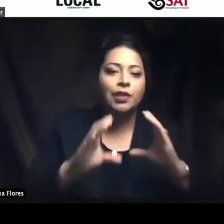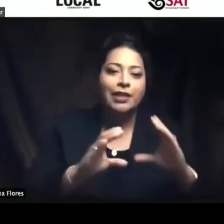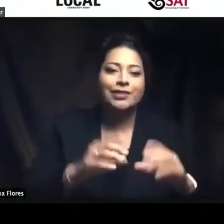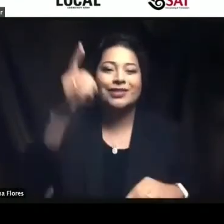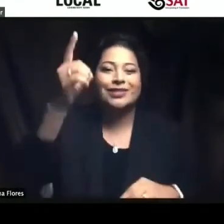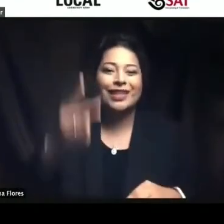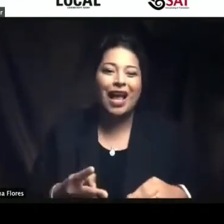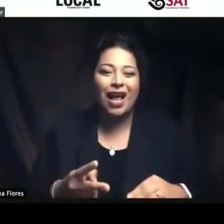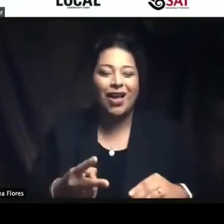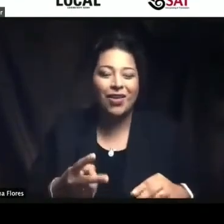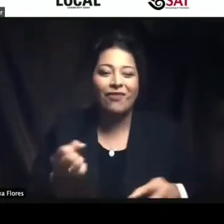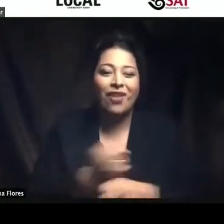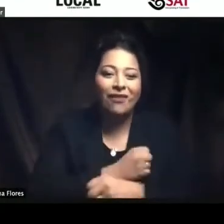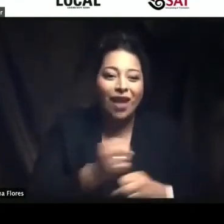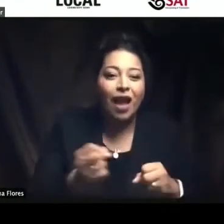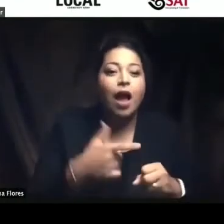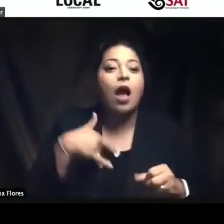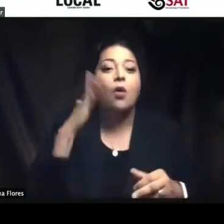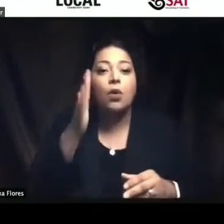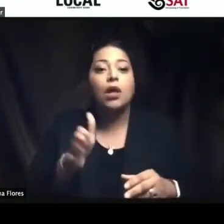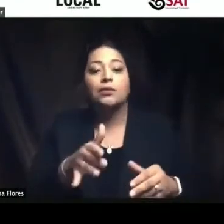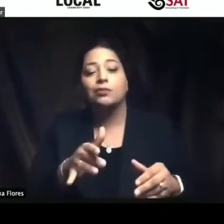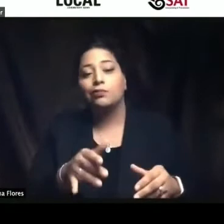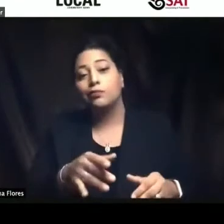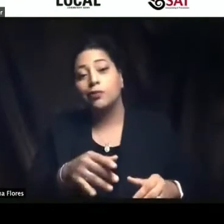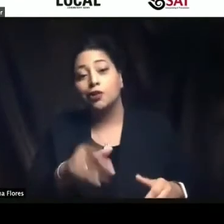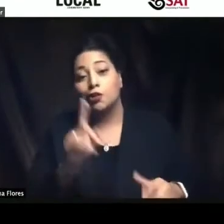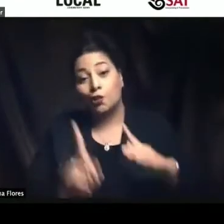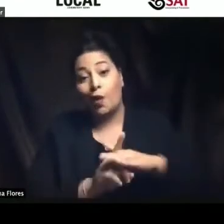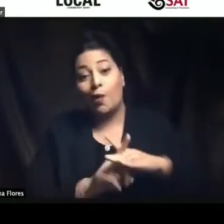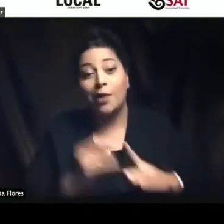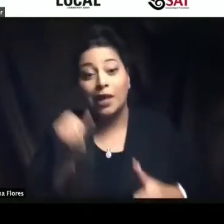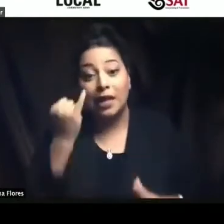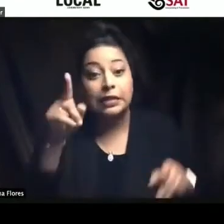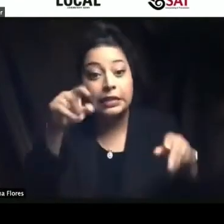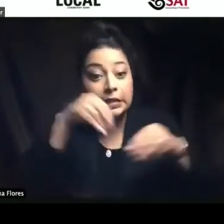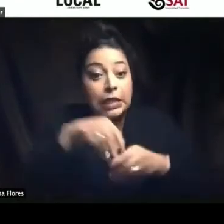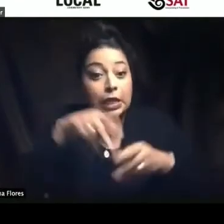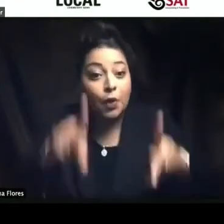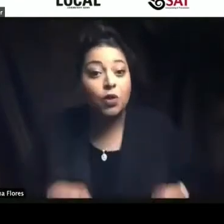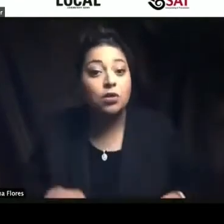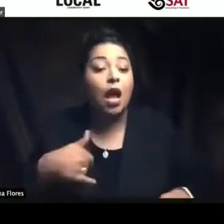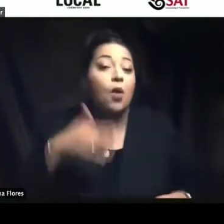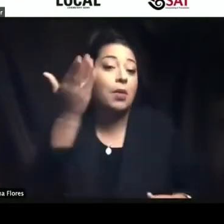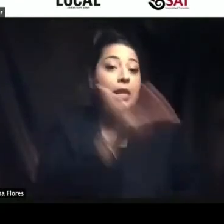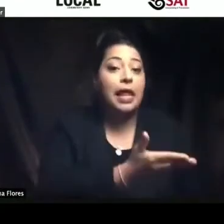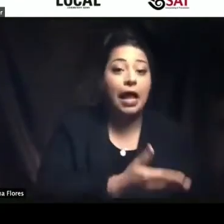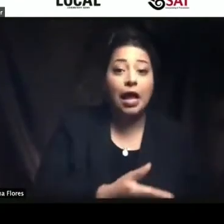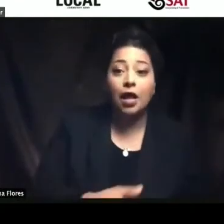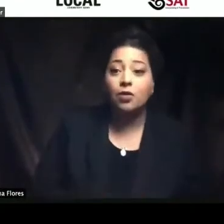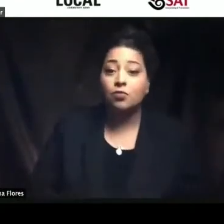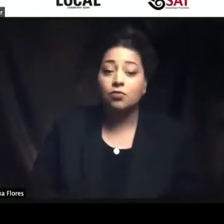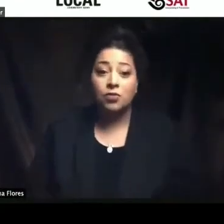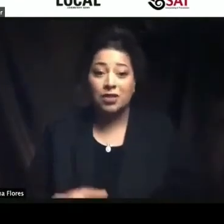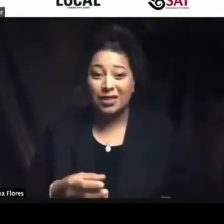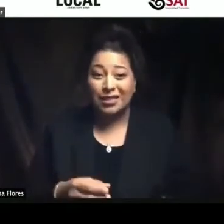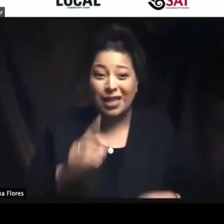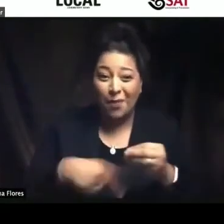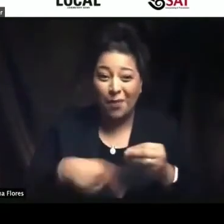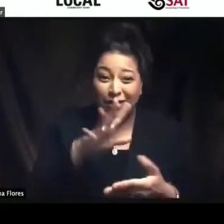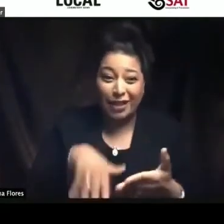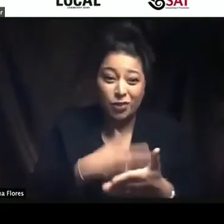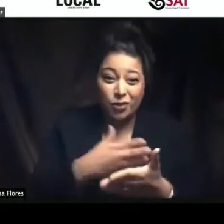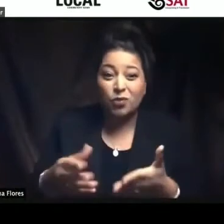long as we're aware of the meeting, I will personally be there. If it's in person, I'll be there. If it's virtually, I'll be there. So it's just a matter of scheduling. I